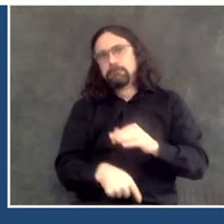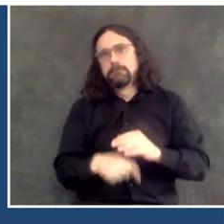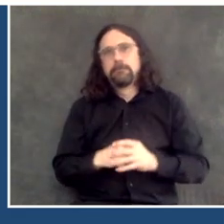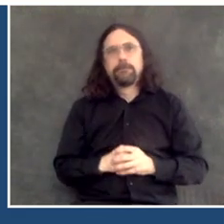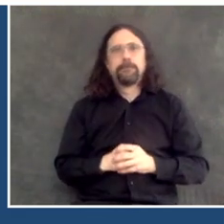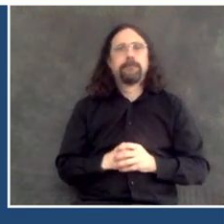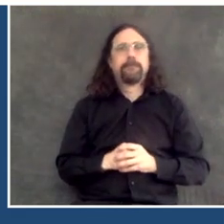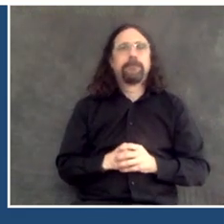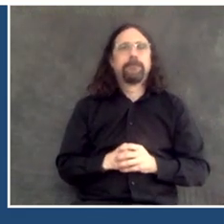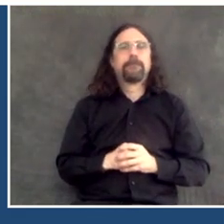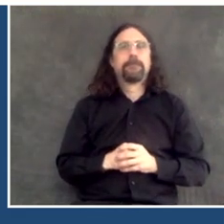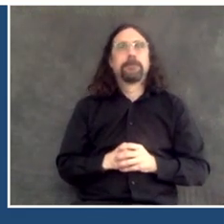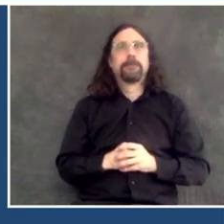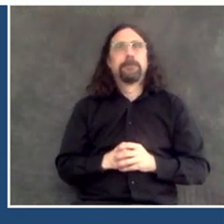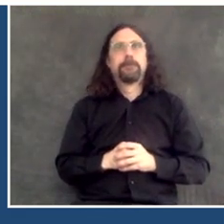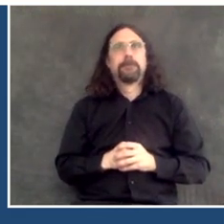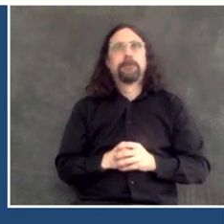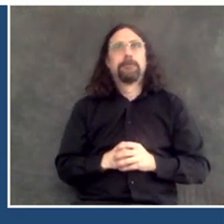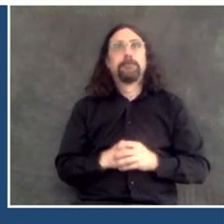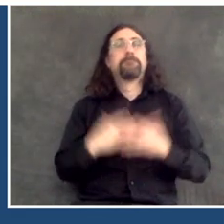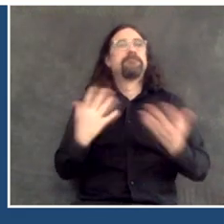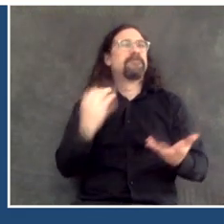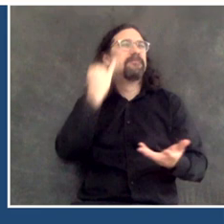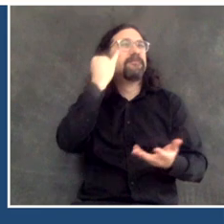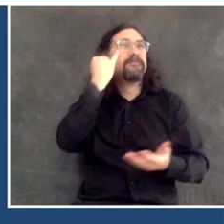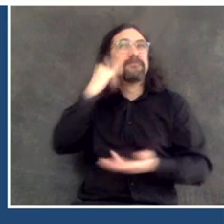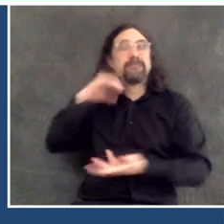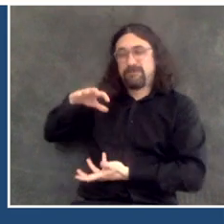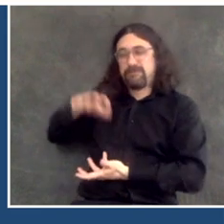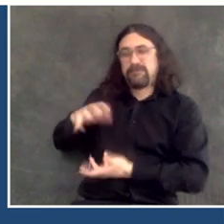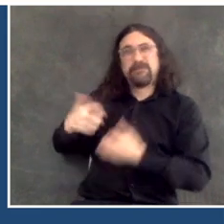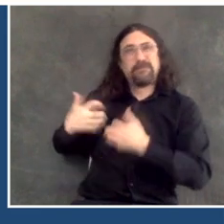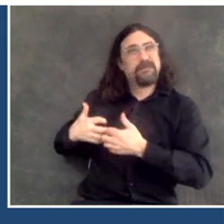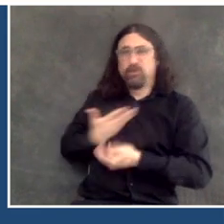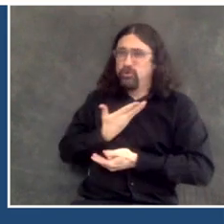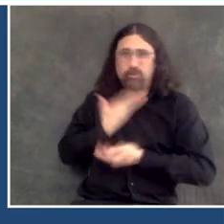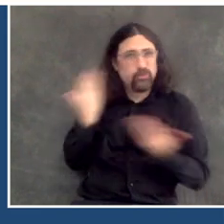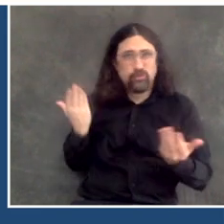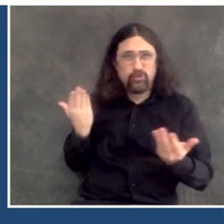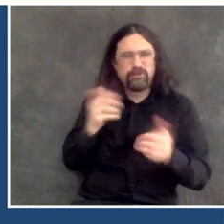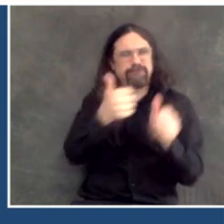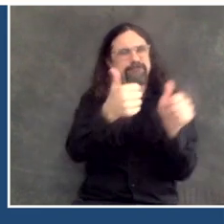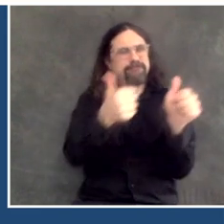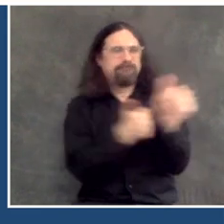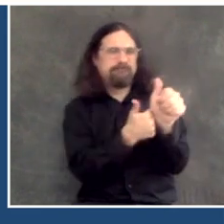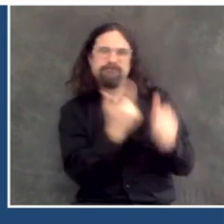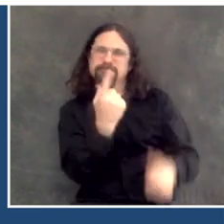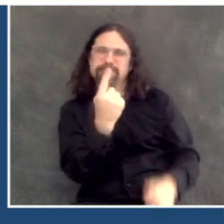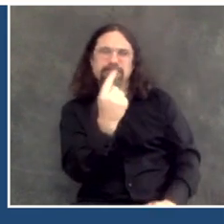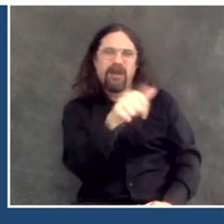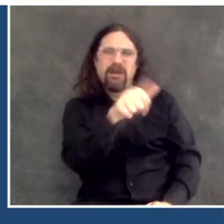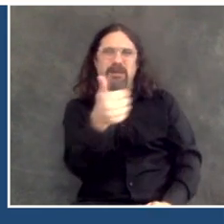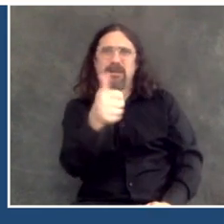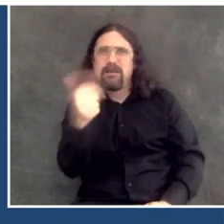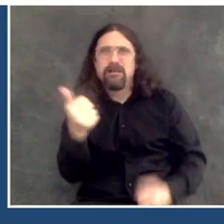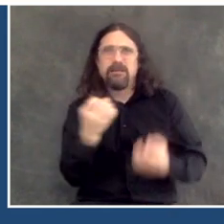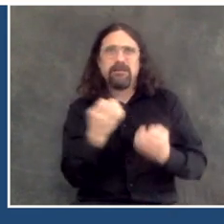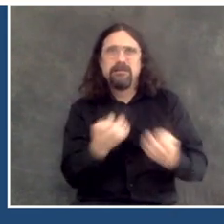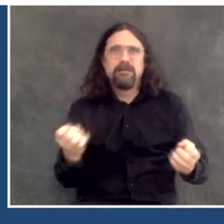These devices, and the doctors will talk about this later, Dr. Katz has given me a tutorial on